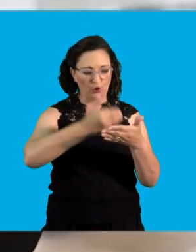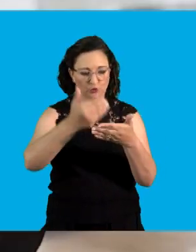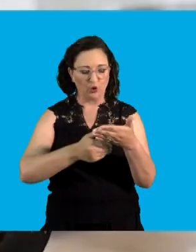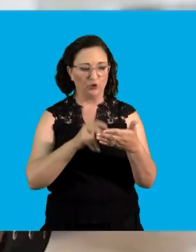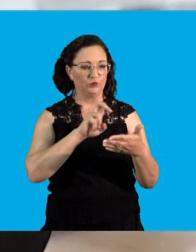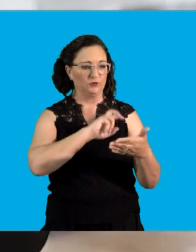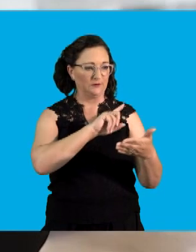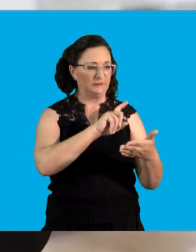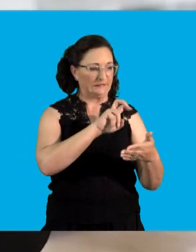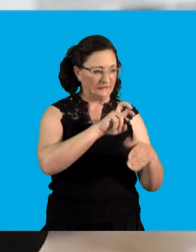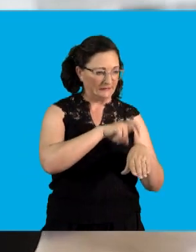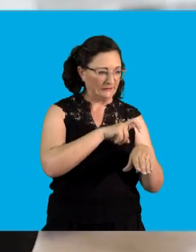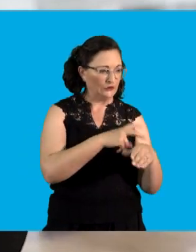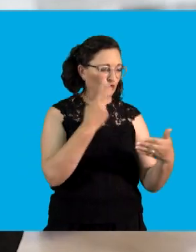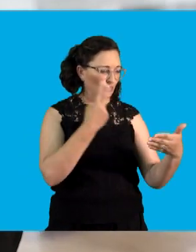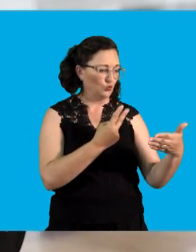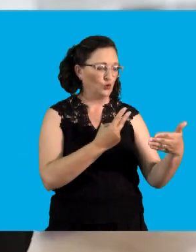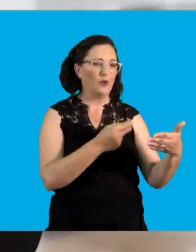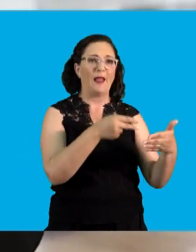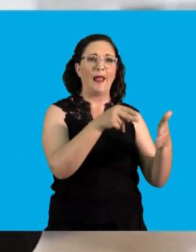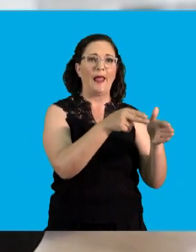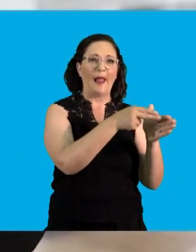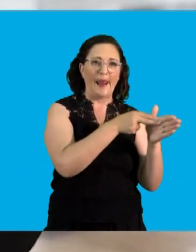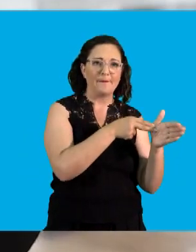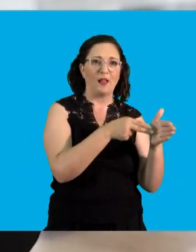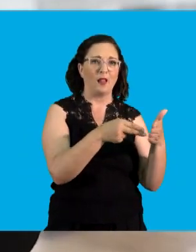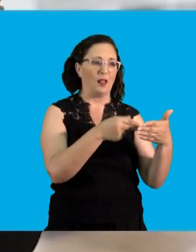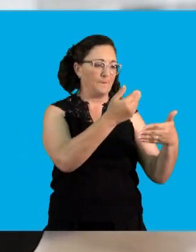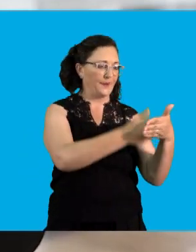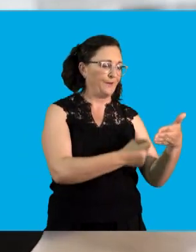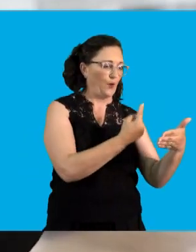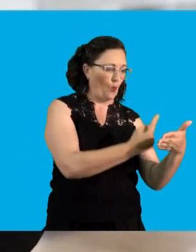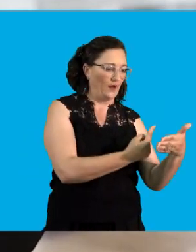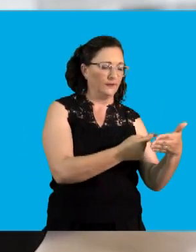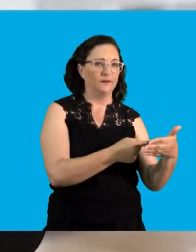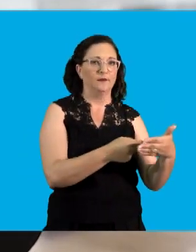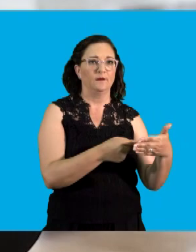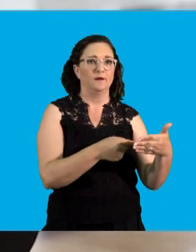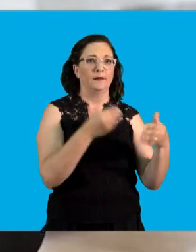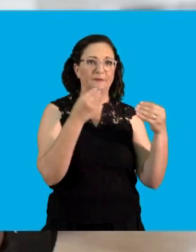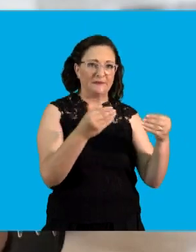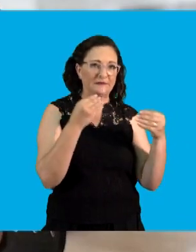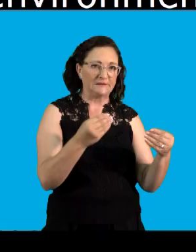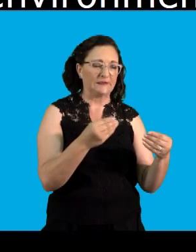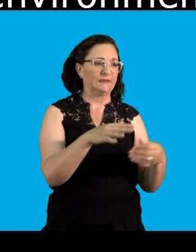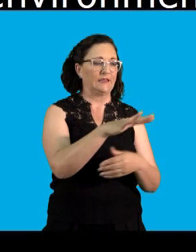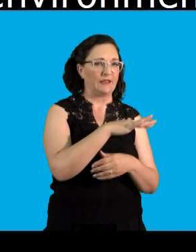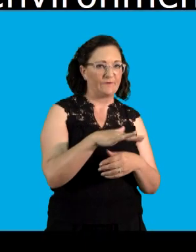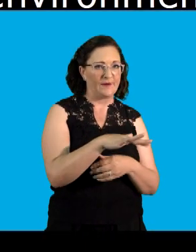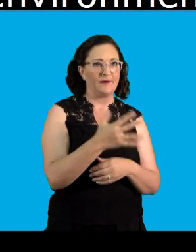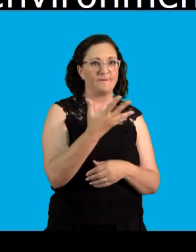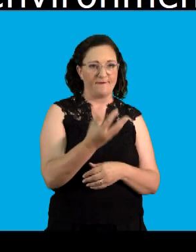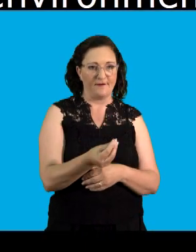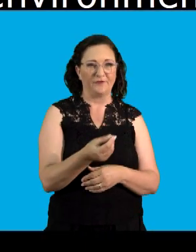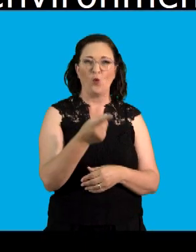them accordingly, according to their main topic, so that you know that this is paper one, and in paper one you've got business environment. So what